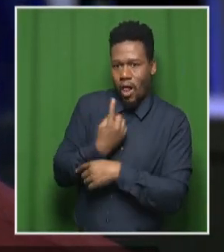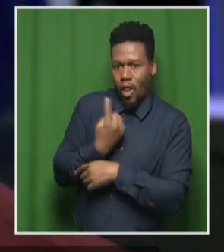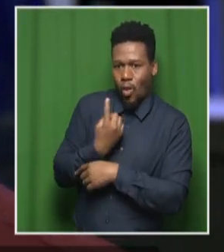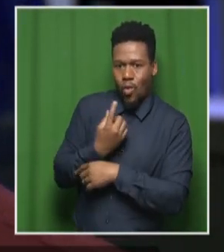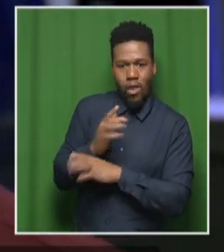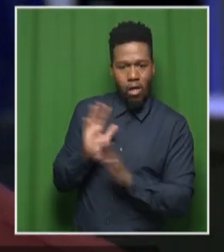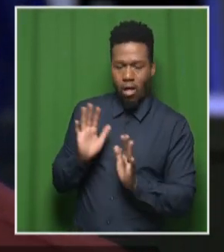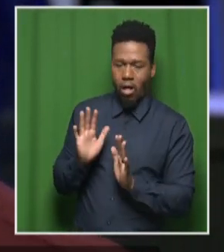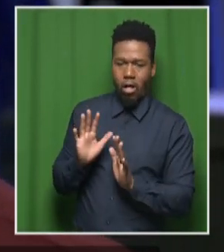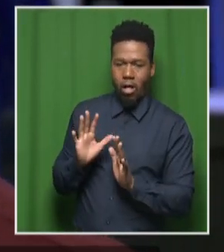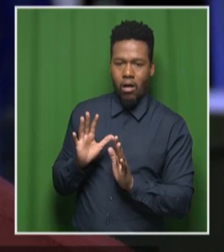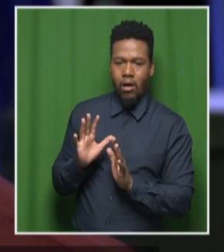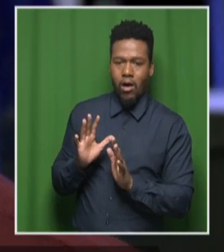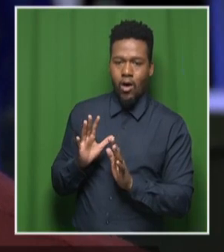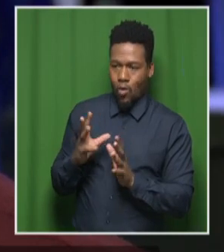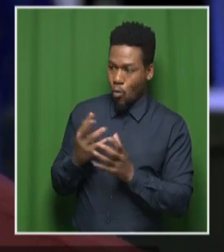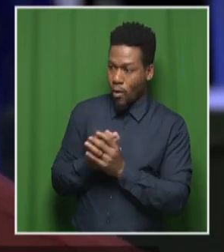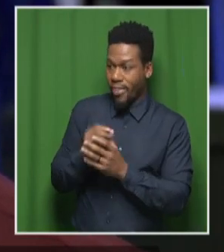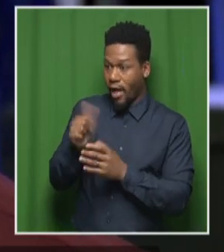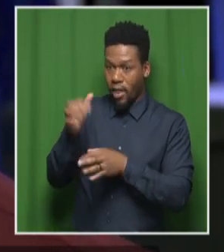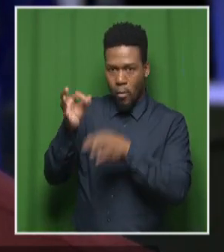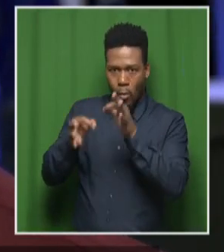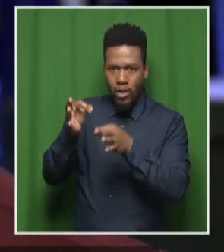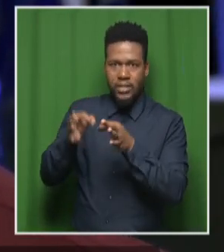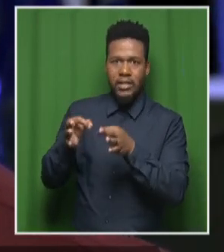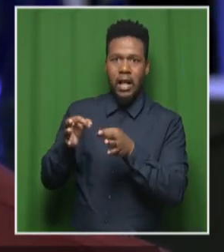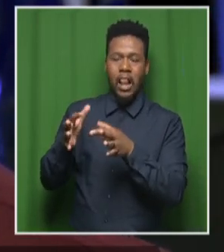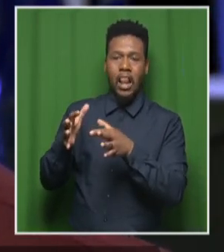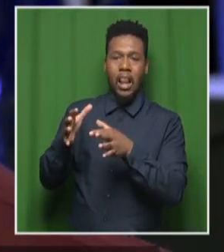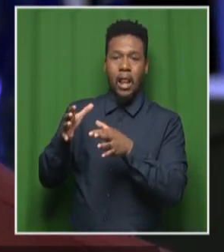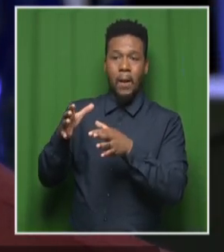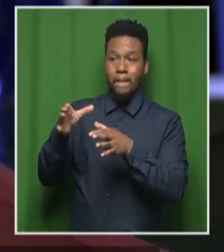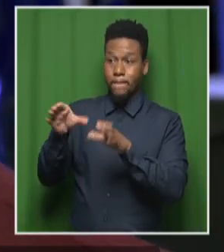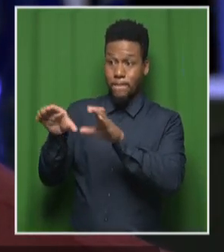in the glare of the party agents who